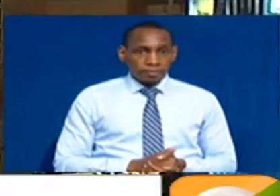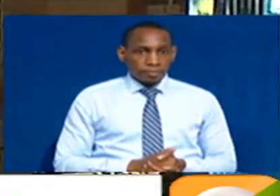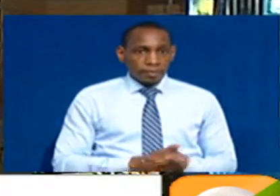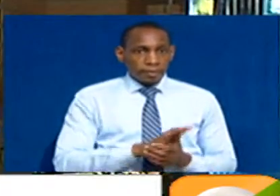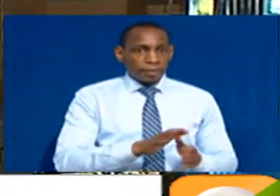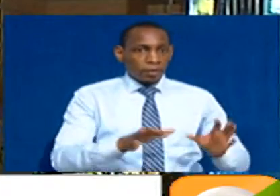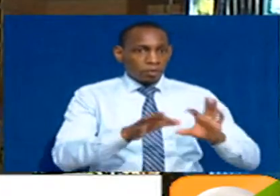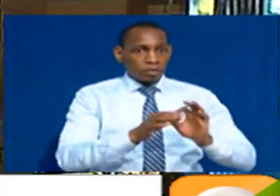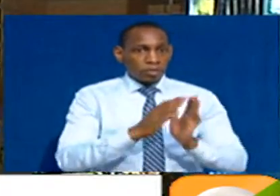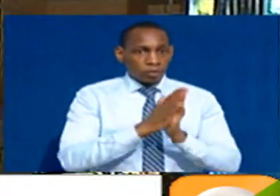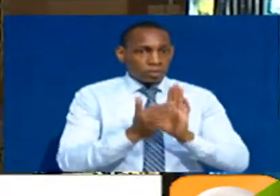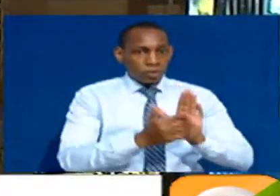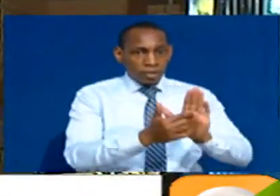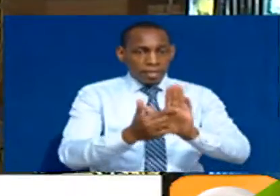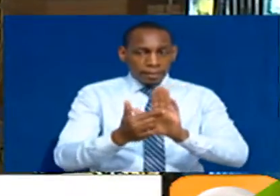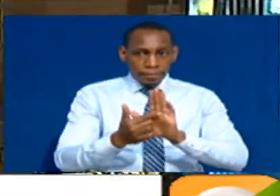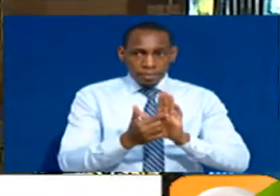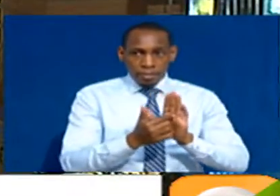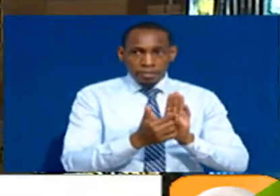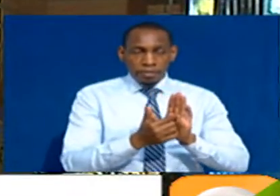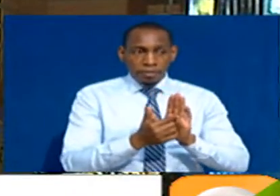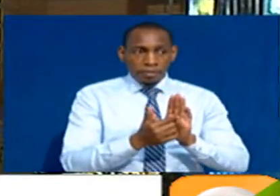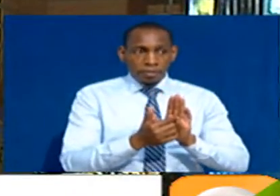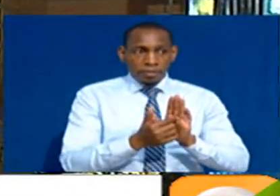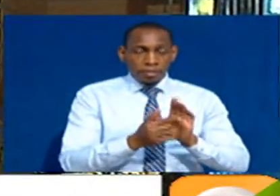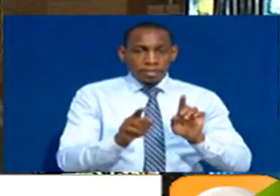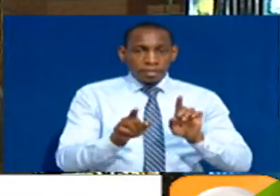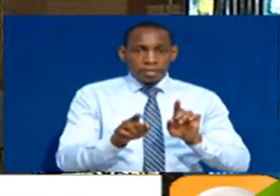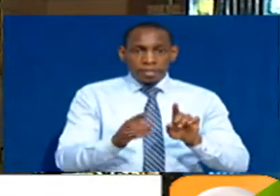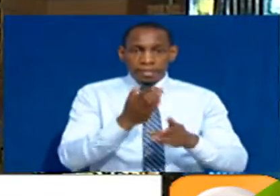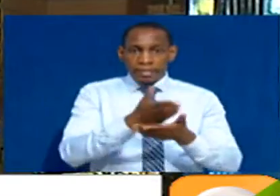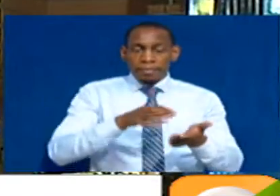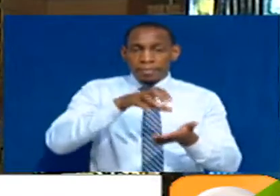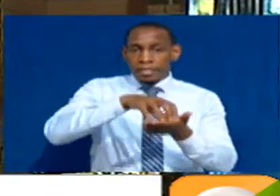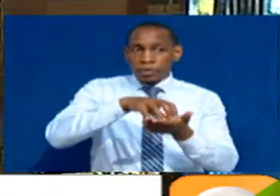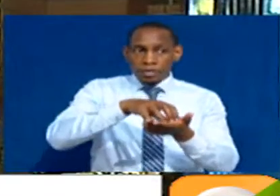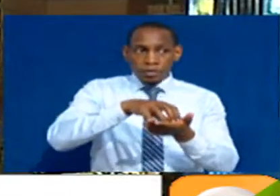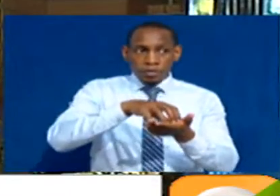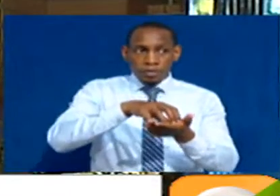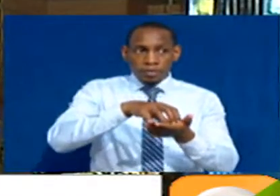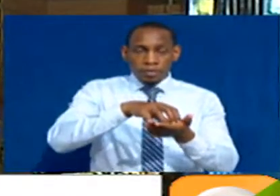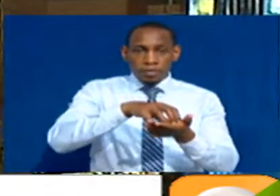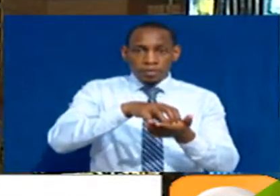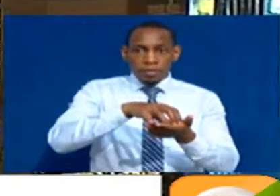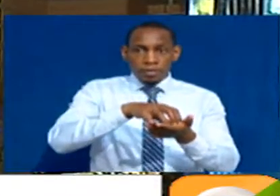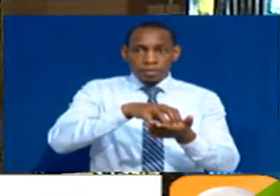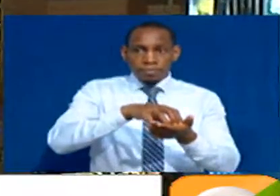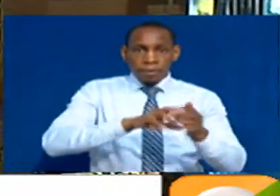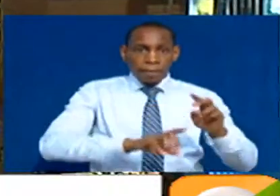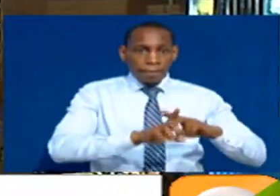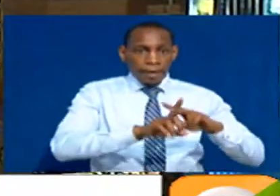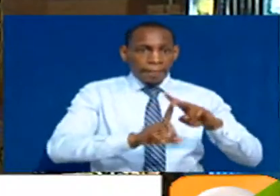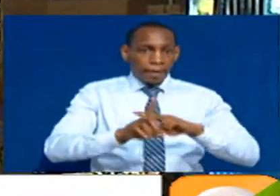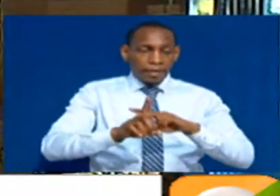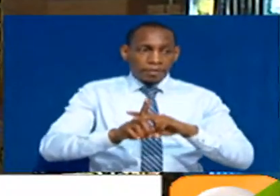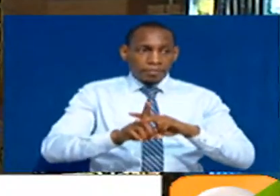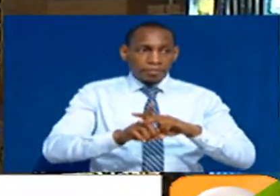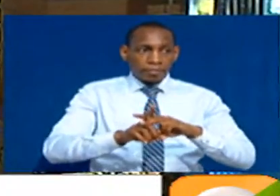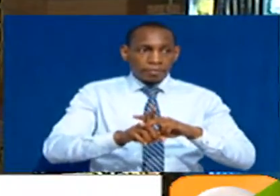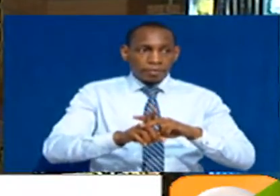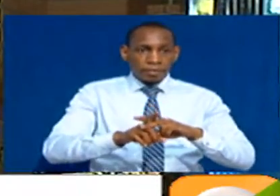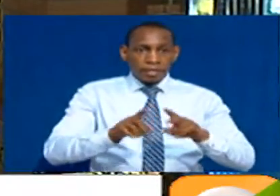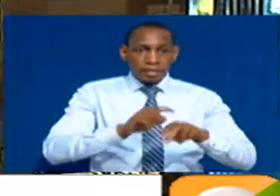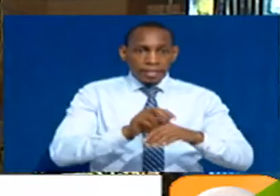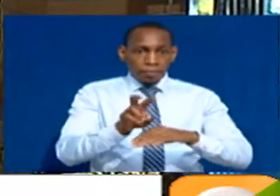come in, as you are part of this exposé, did some of the circumstances and situations, scenarios that he talked about come up as you looked at